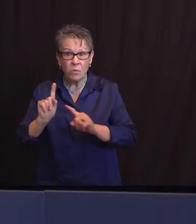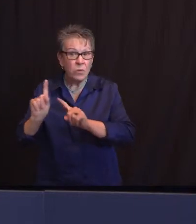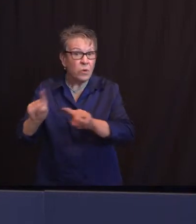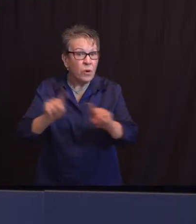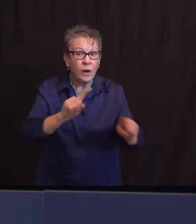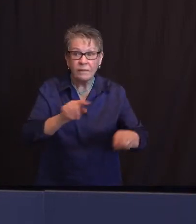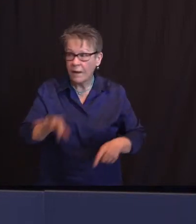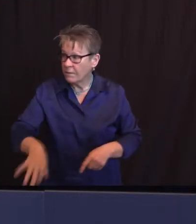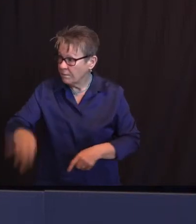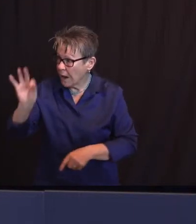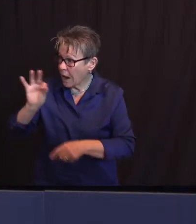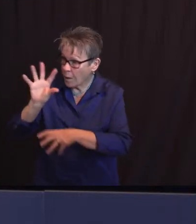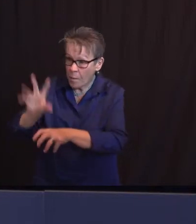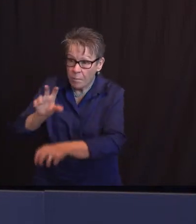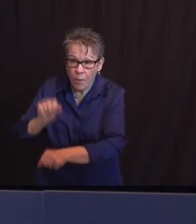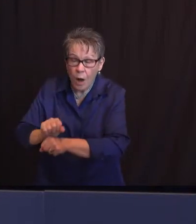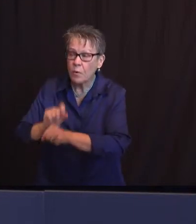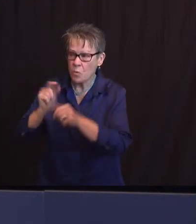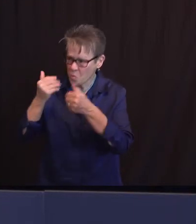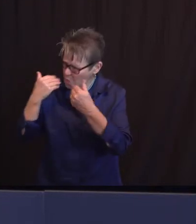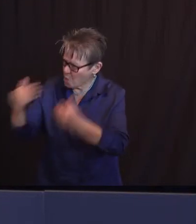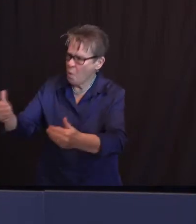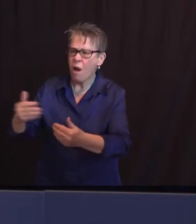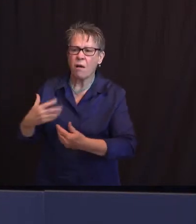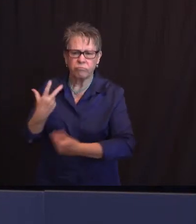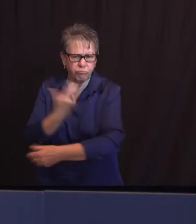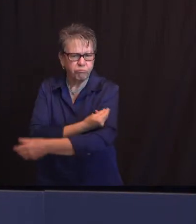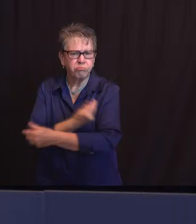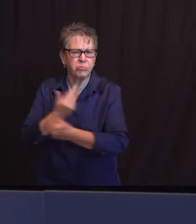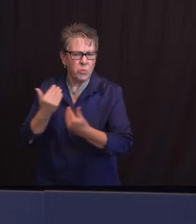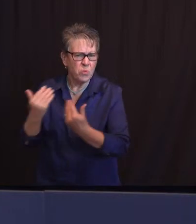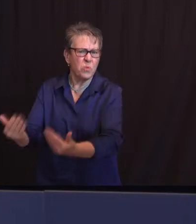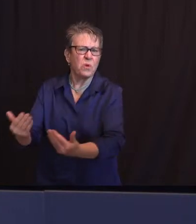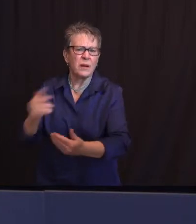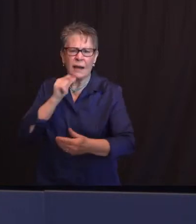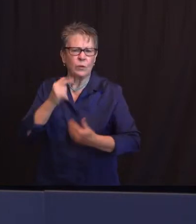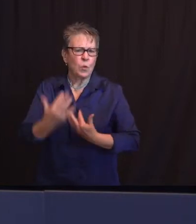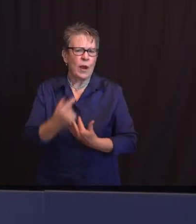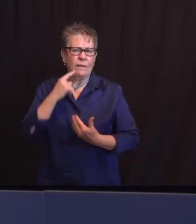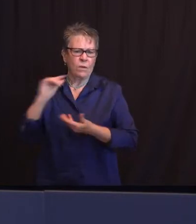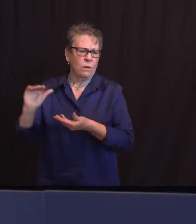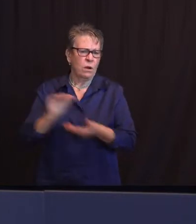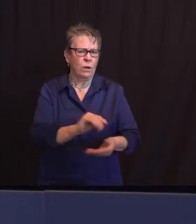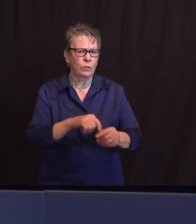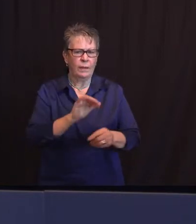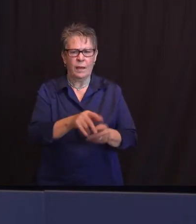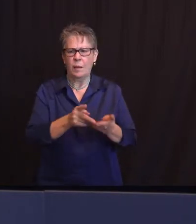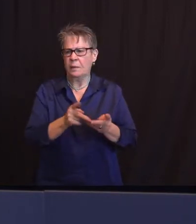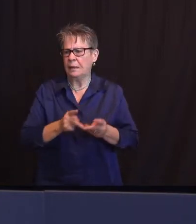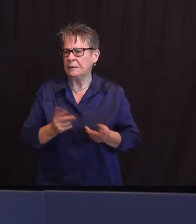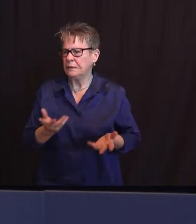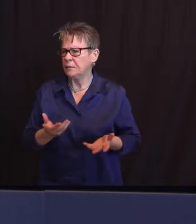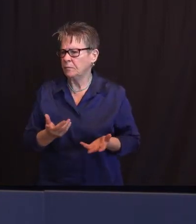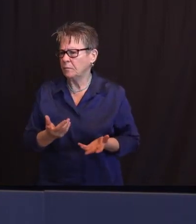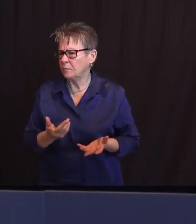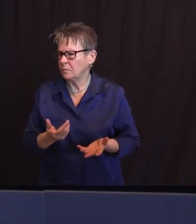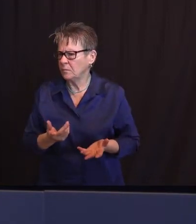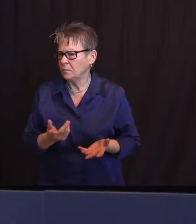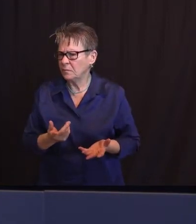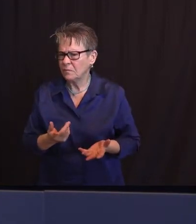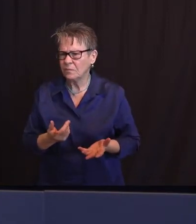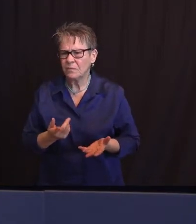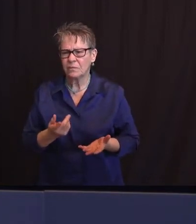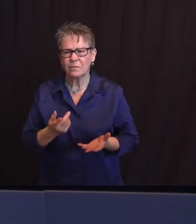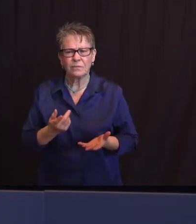state are available. As you know, New Jersey worked to include as many high-risk congregate settings into the